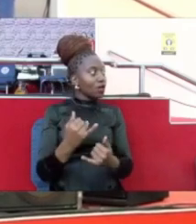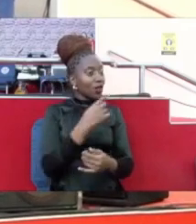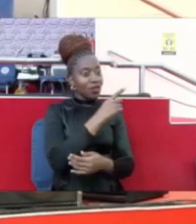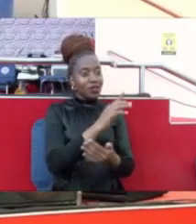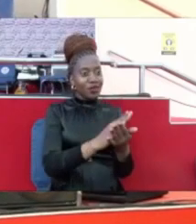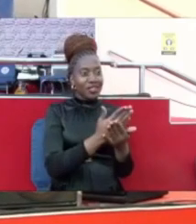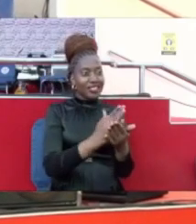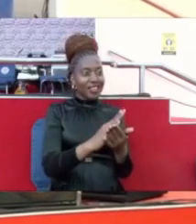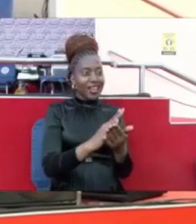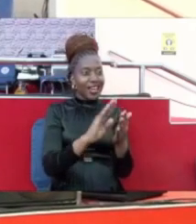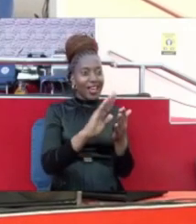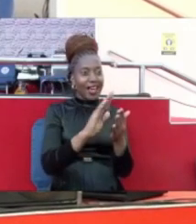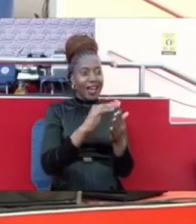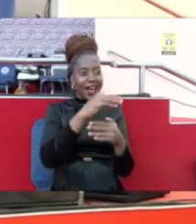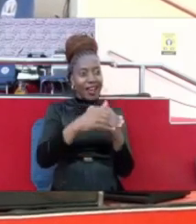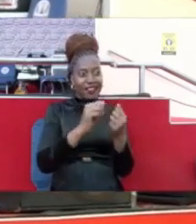right? Yes.